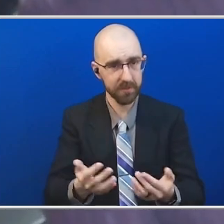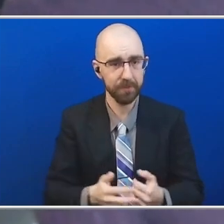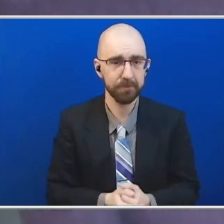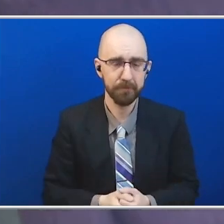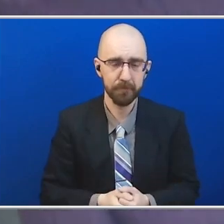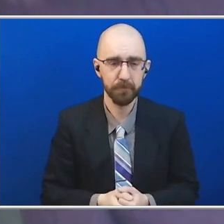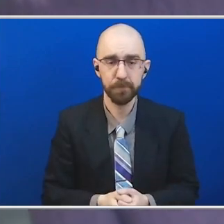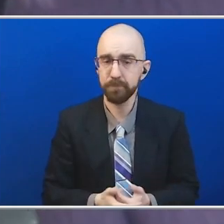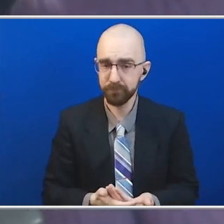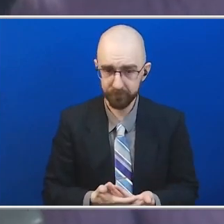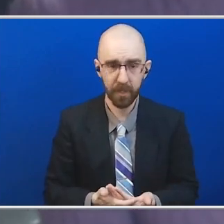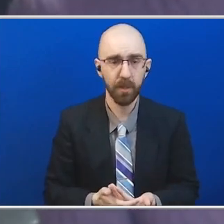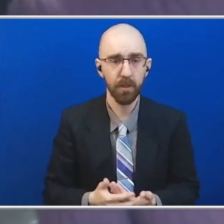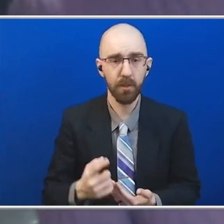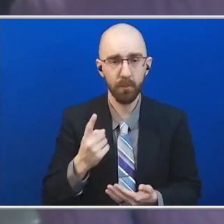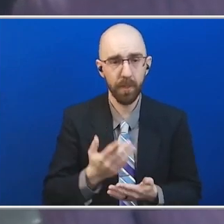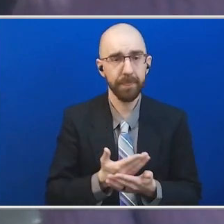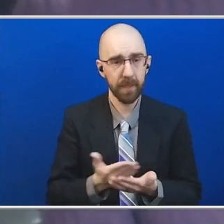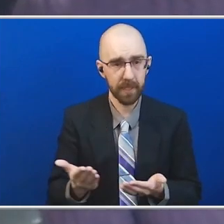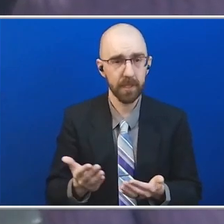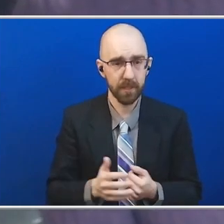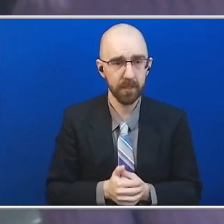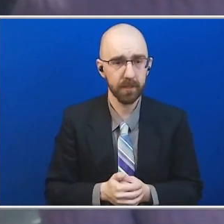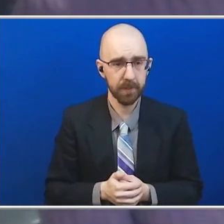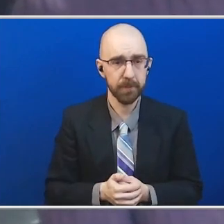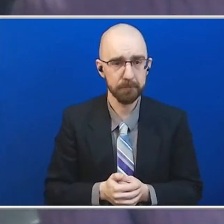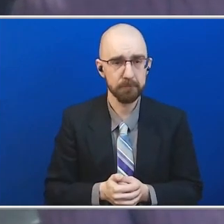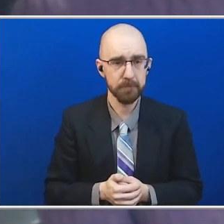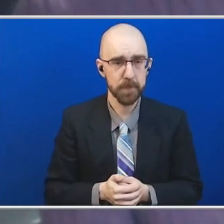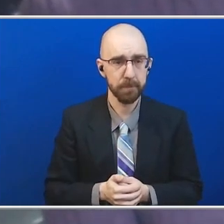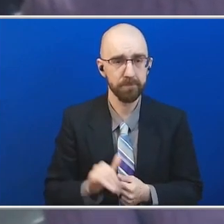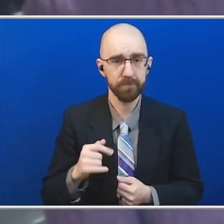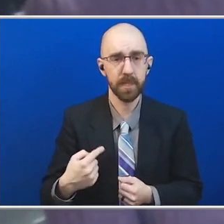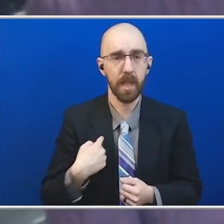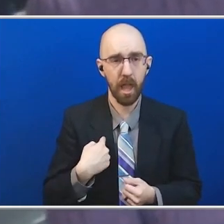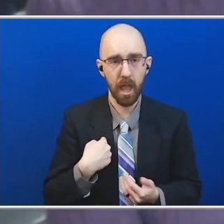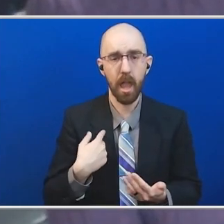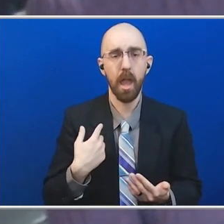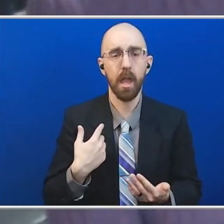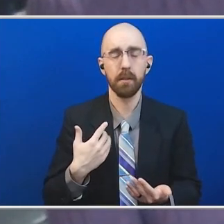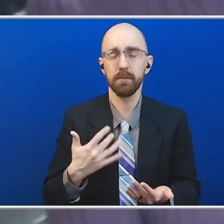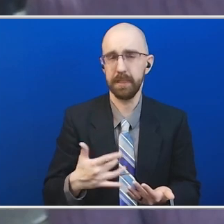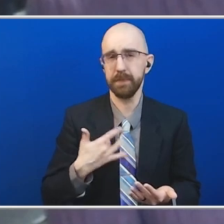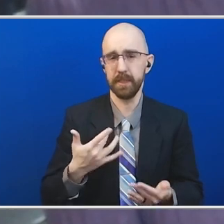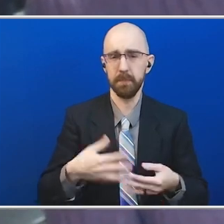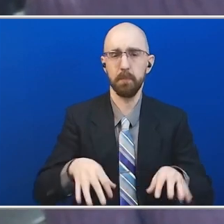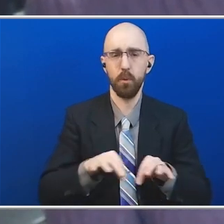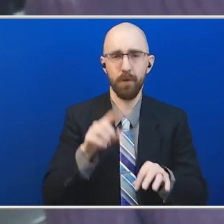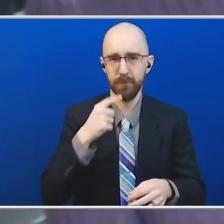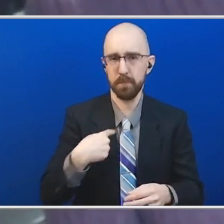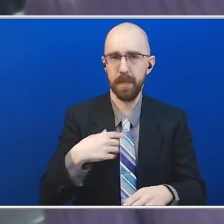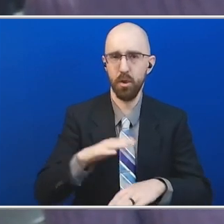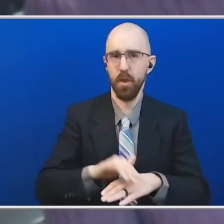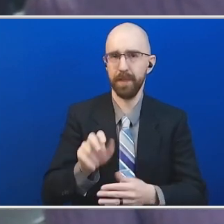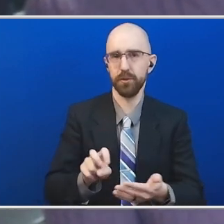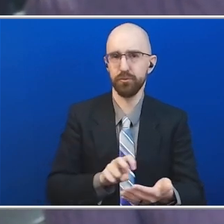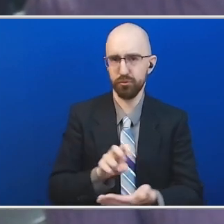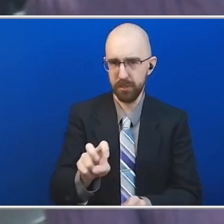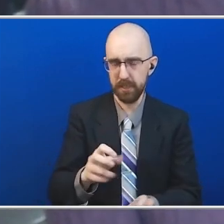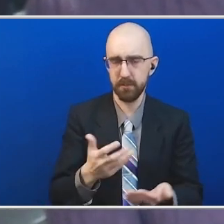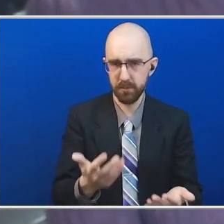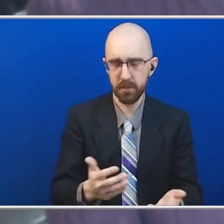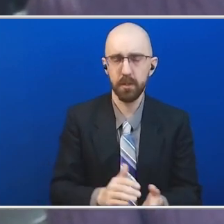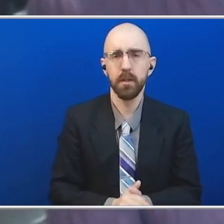Well, one thing that I find has been important for me in this journey is